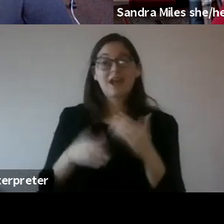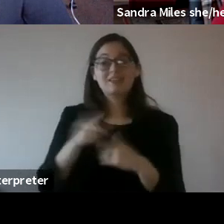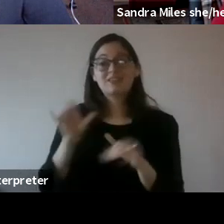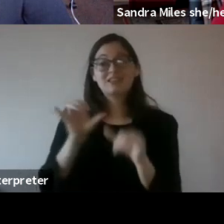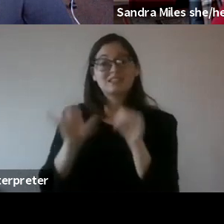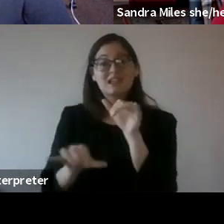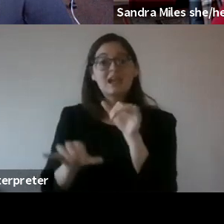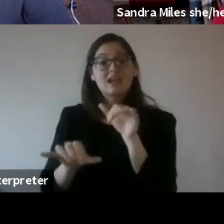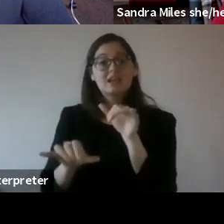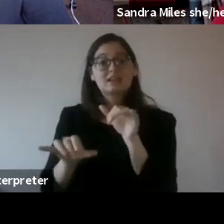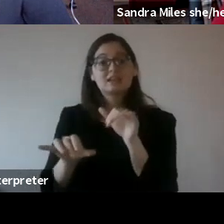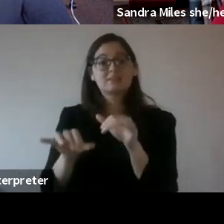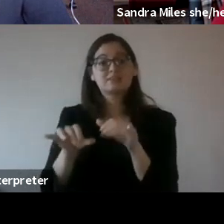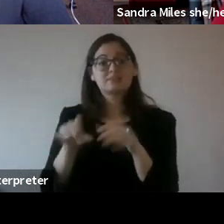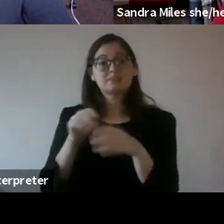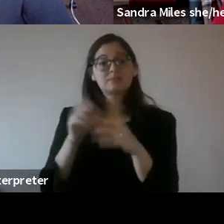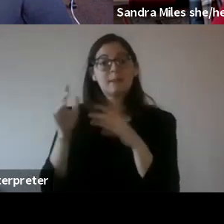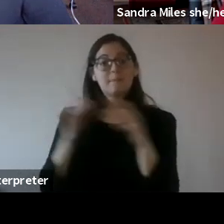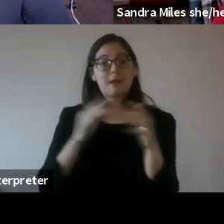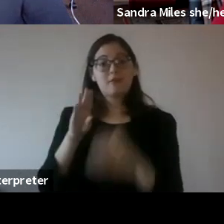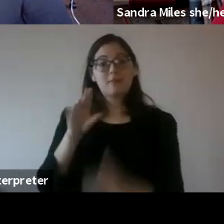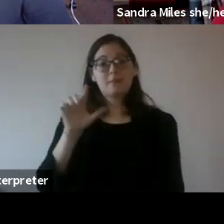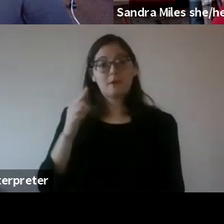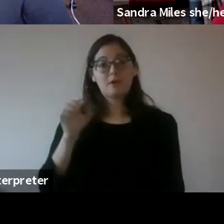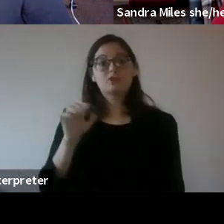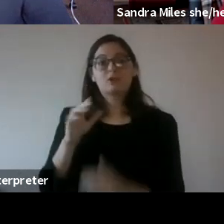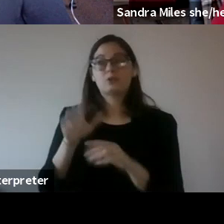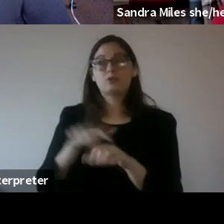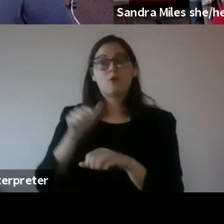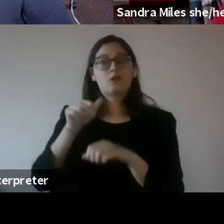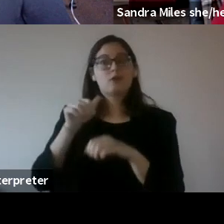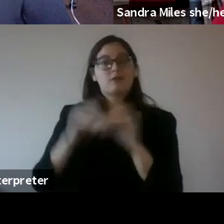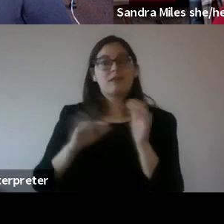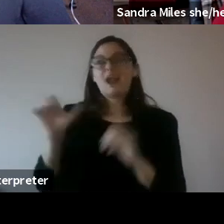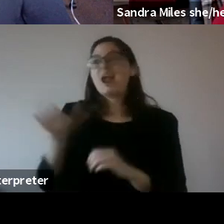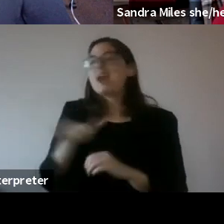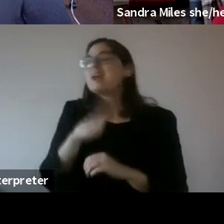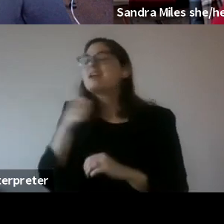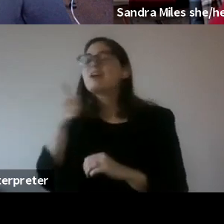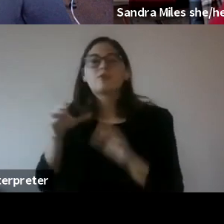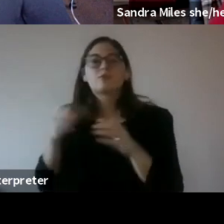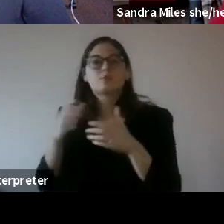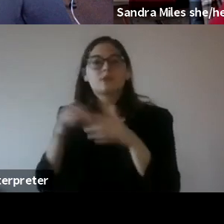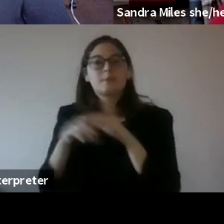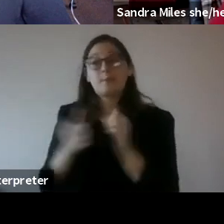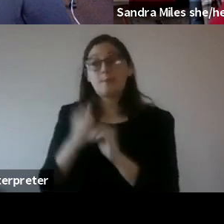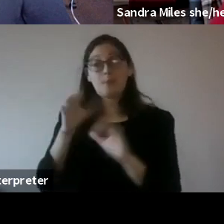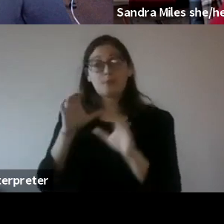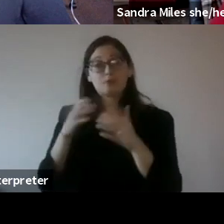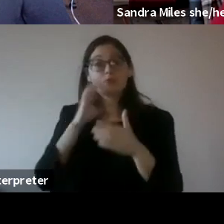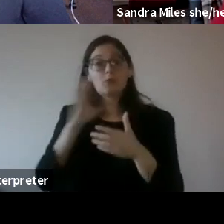arena in the Battle of the Bulge longer than any other group that came in. Most groups would rotate in and out for